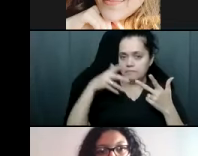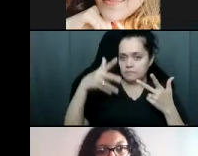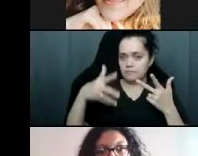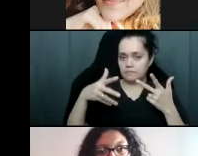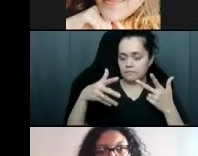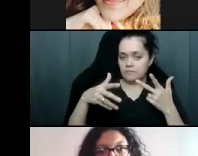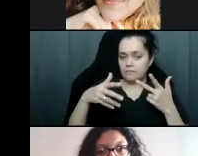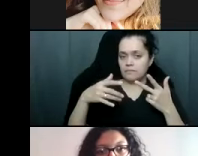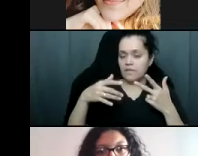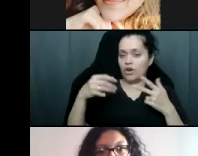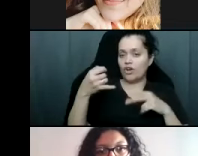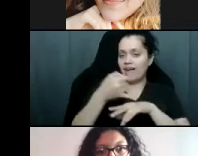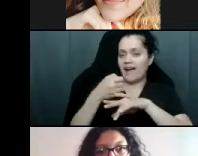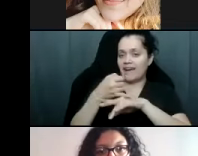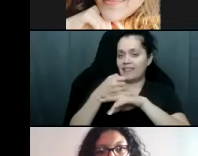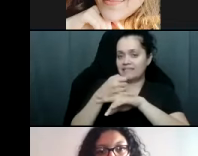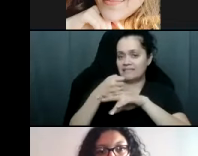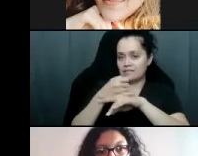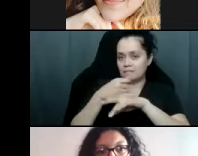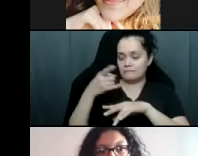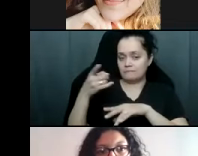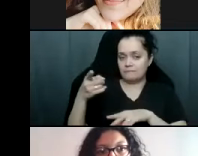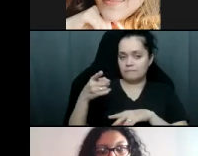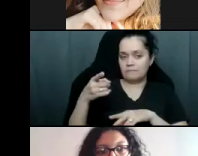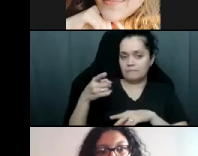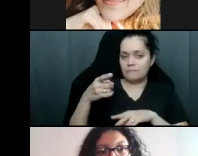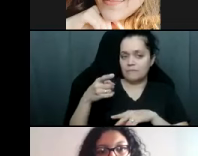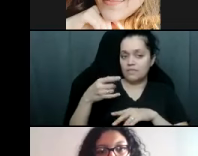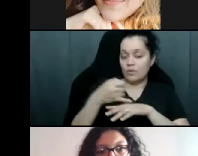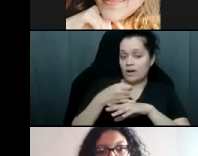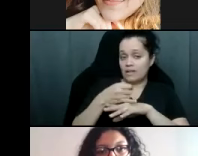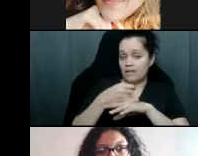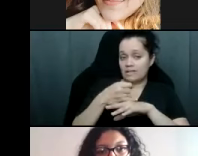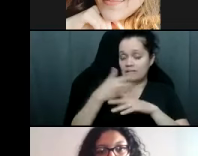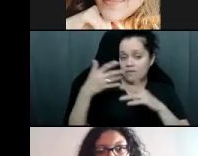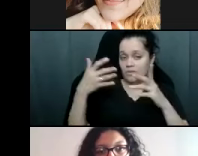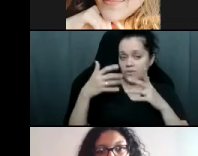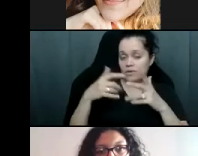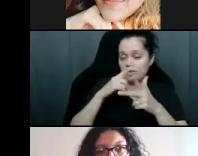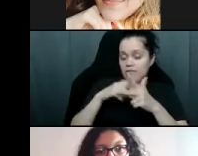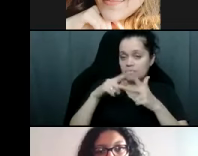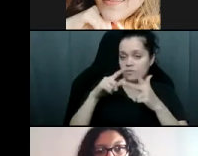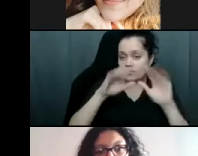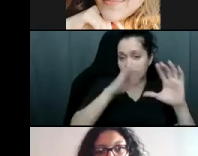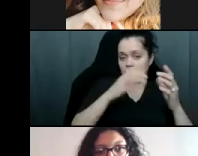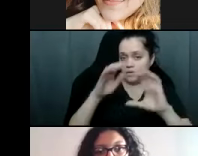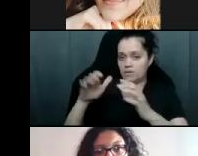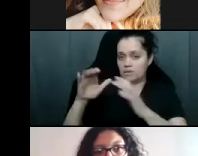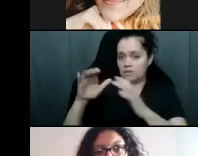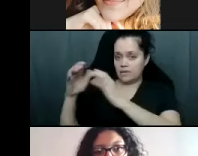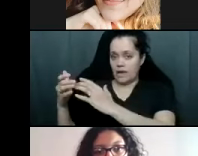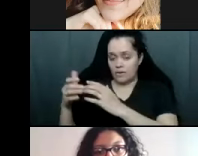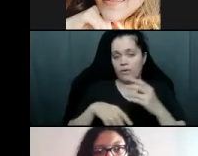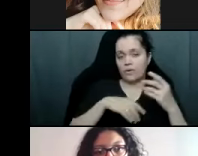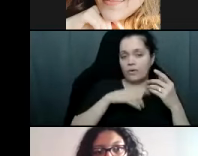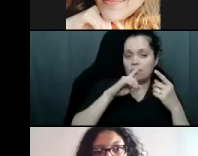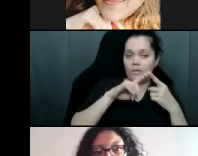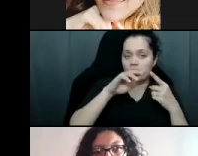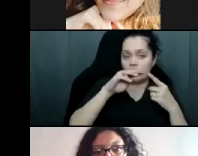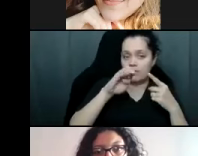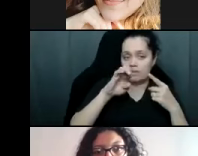the Pacific Islands. So our Pacific Islands come in three categories: